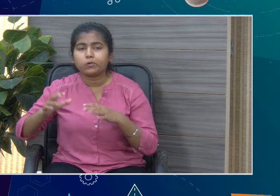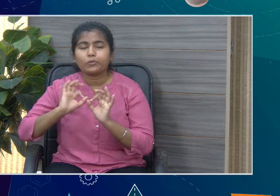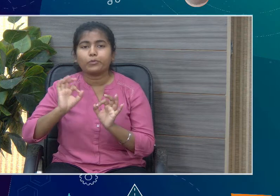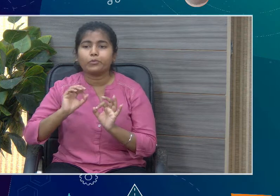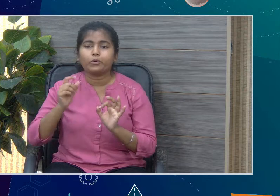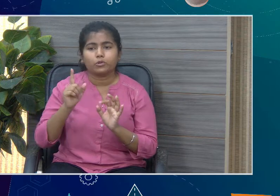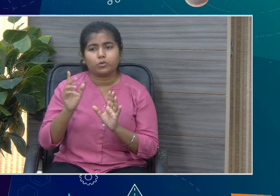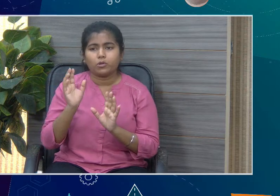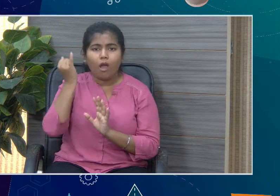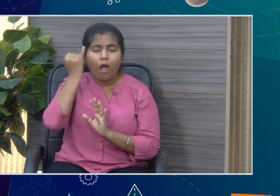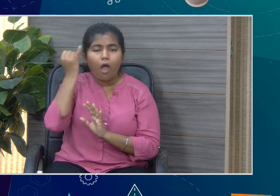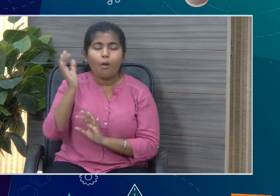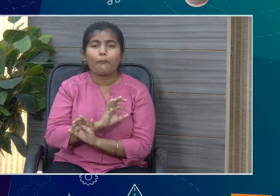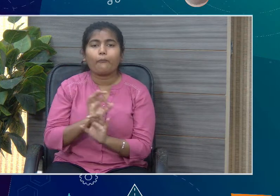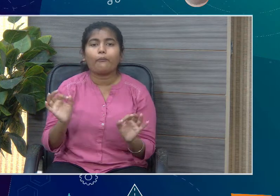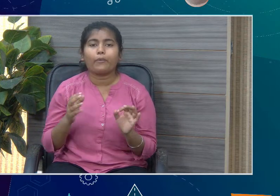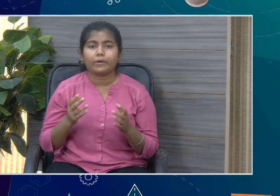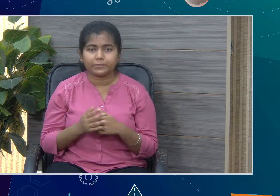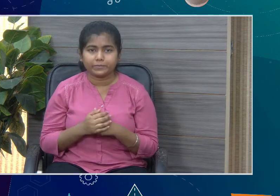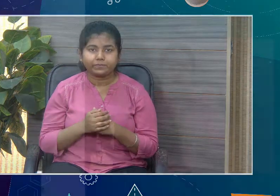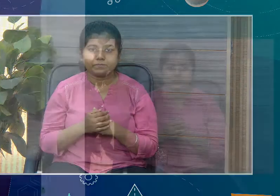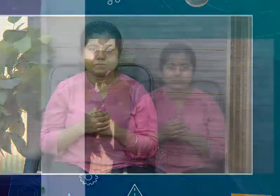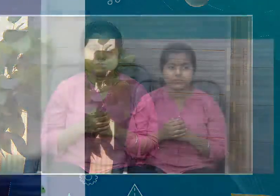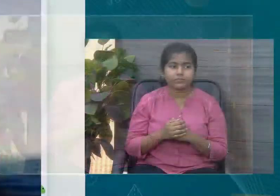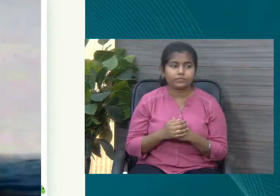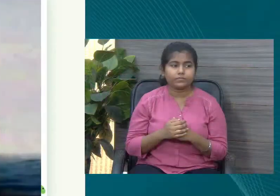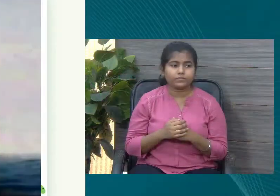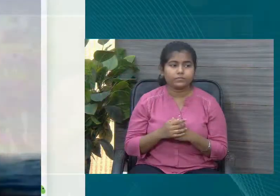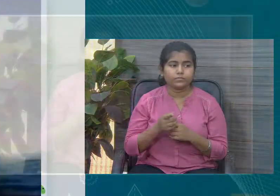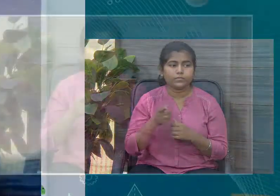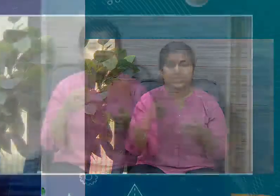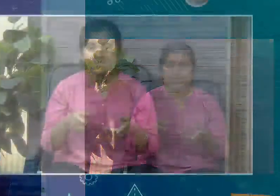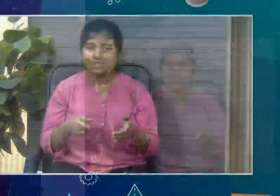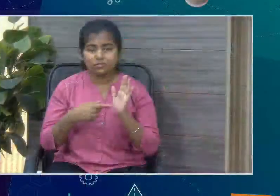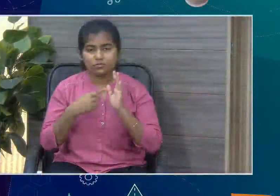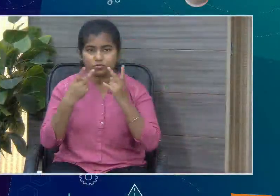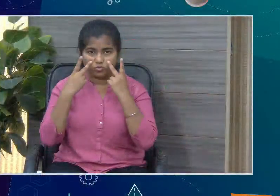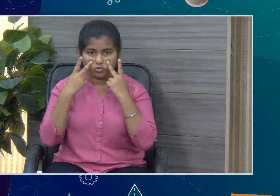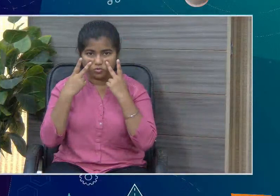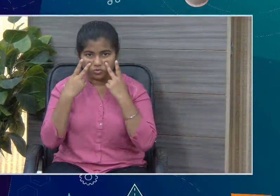idea about the ship. So over here you see, I have got this